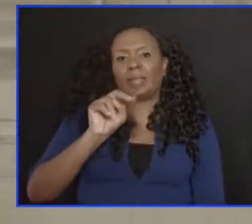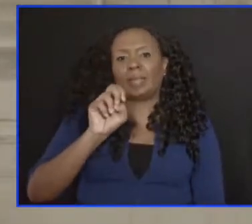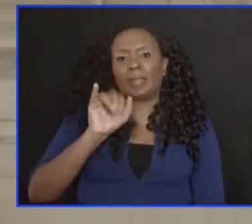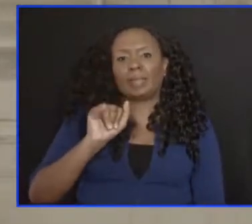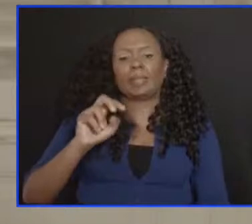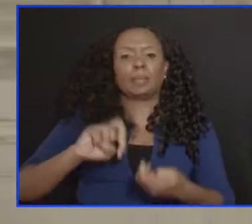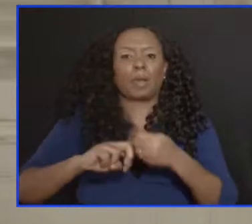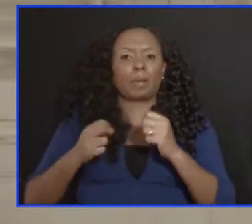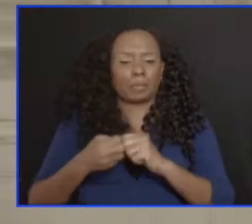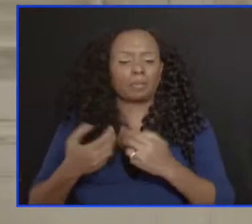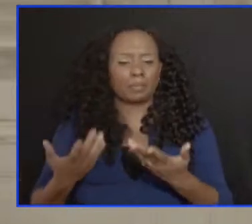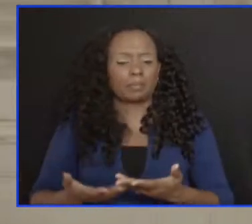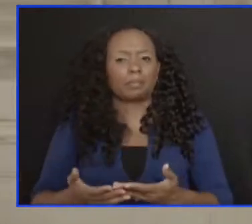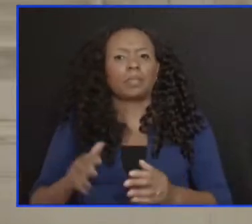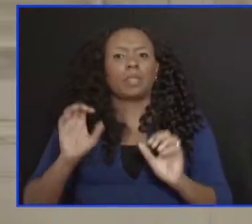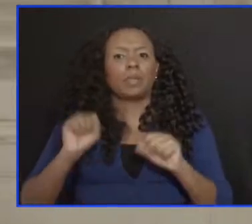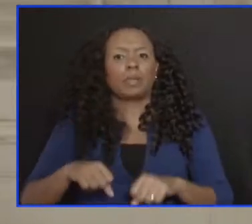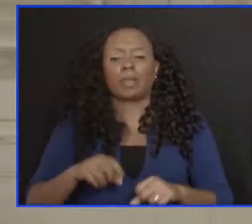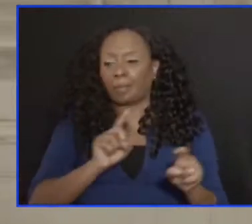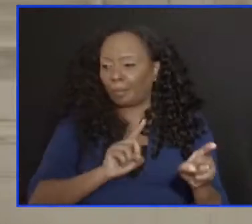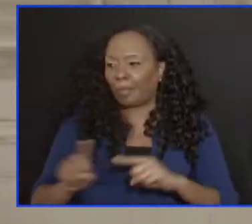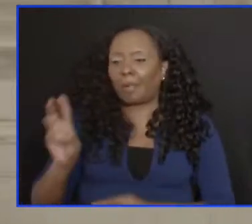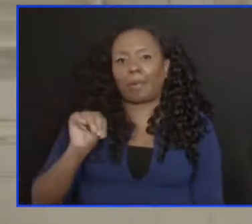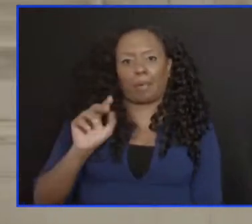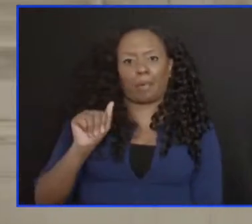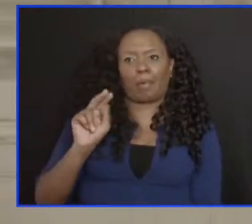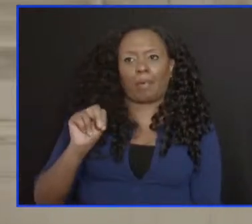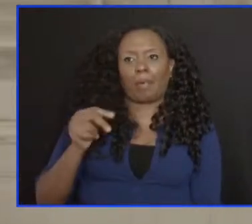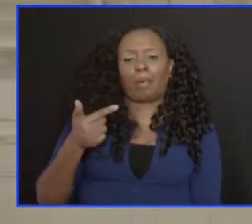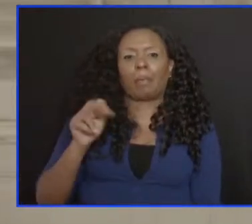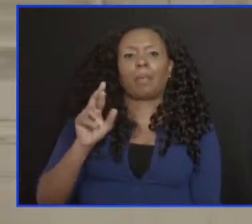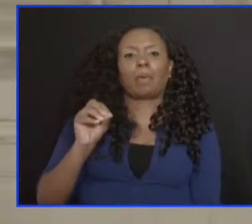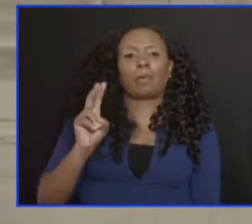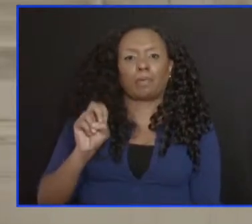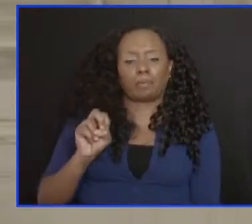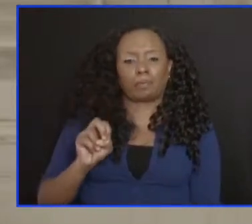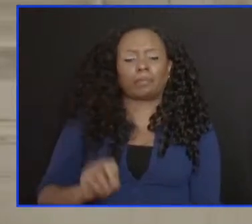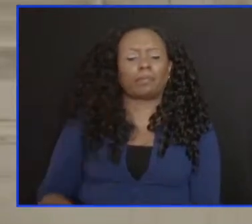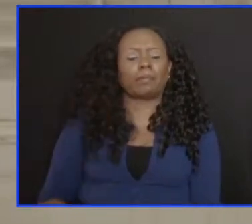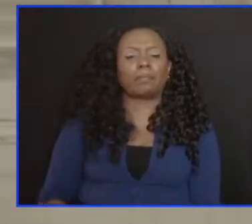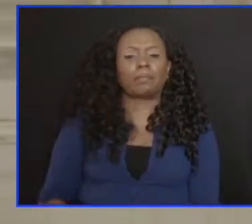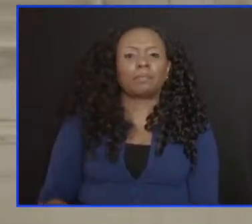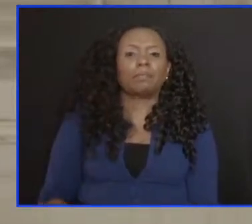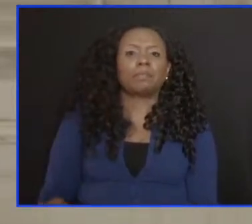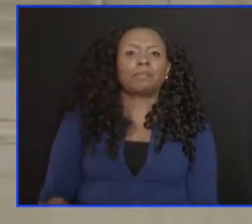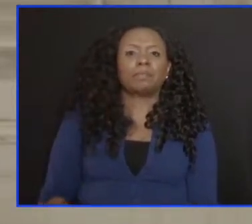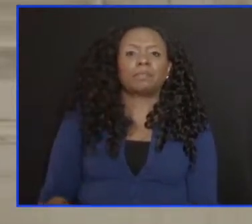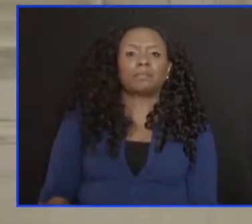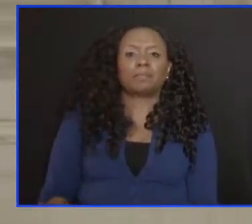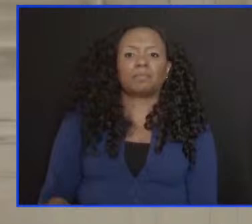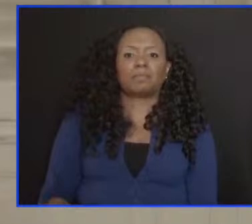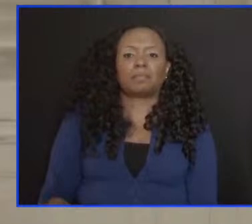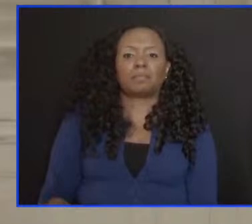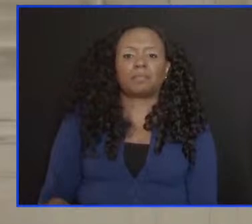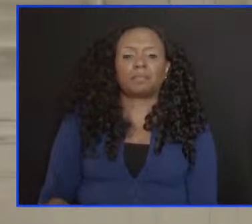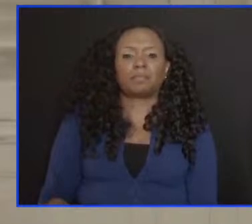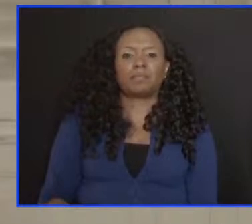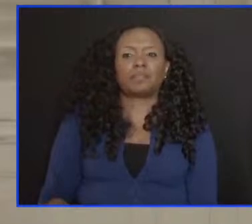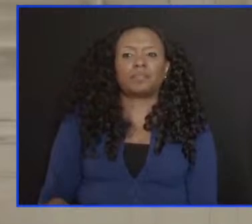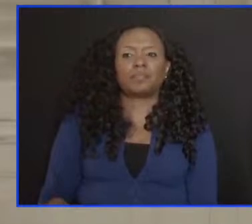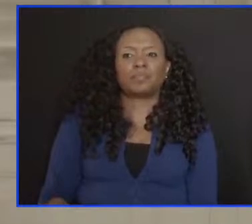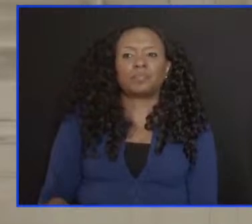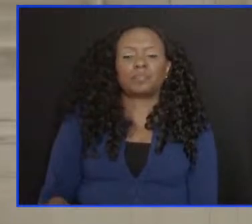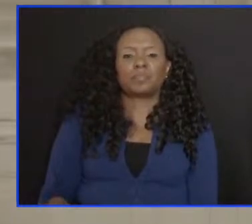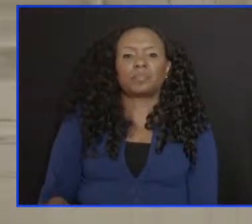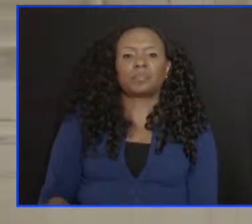of all the loss of volume in the body. So we try to pull that back early. If we do this early, Marty. If we do this early,